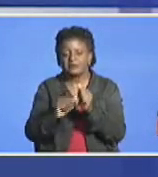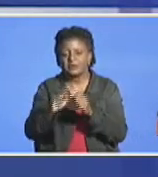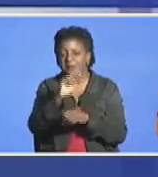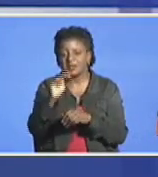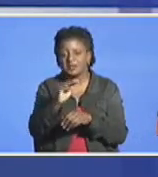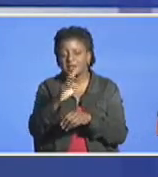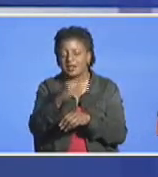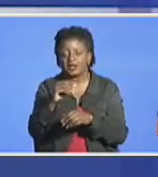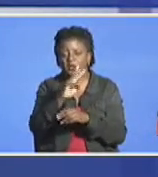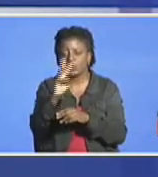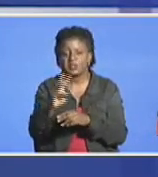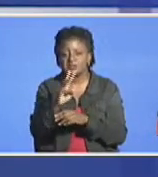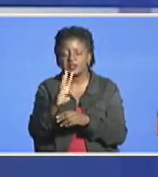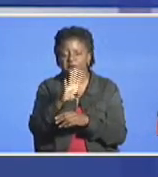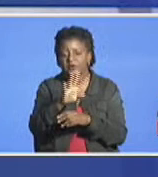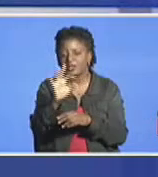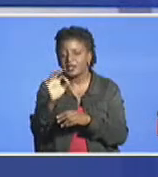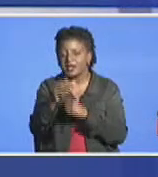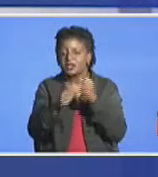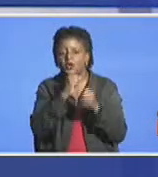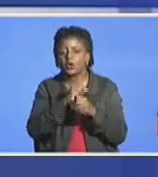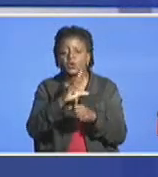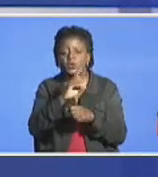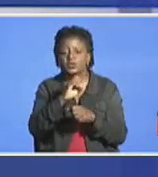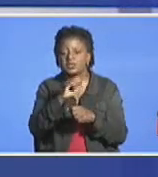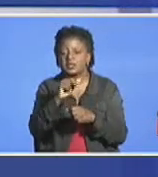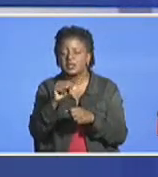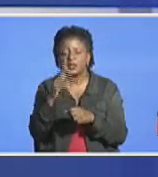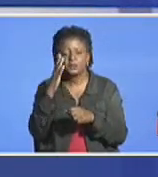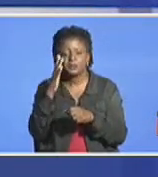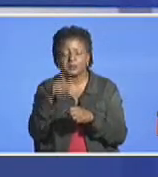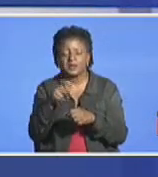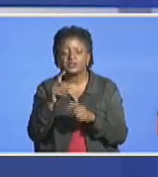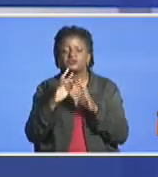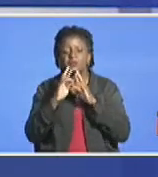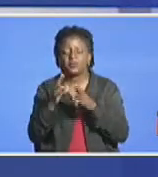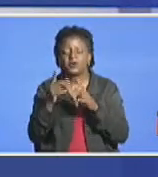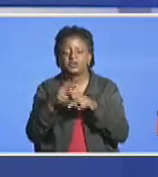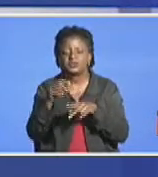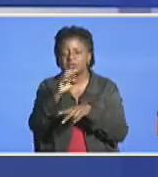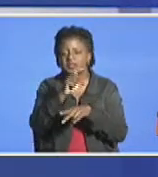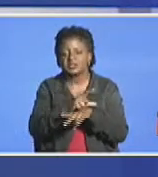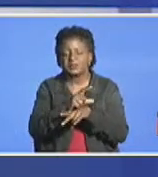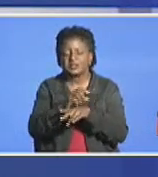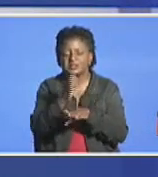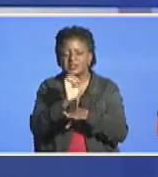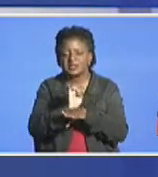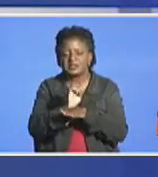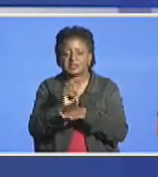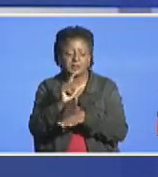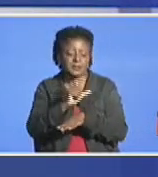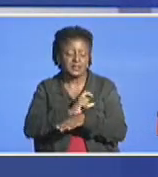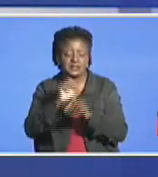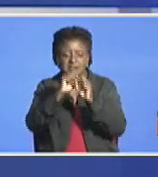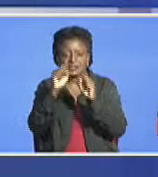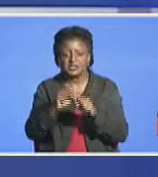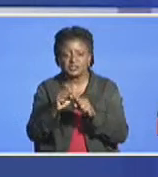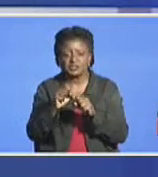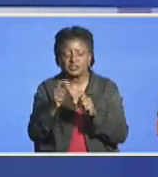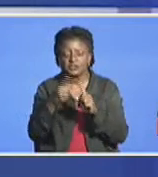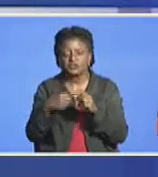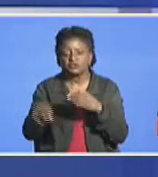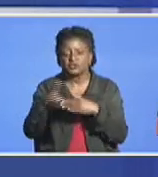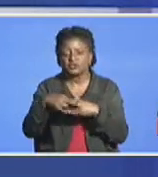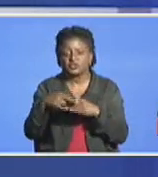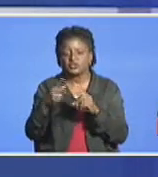p.m. As it relates to 49-year-old Dean, he is to report to the Elizabeth Estates Police Station and ordered to return to court